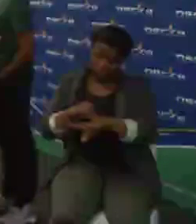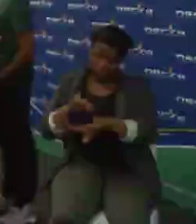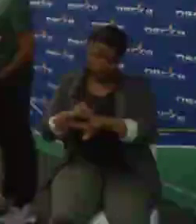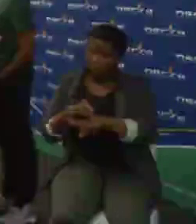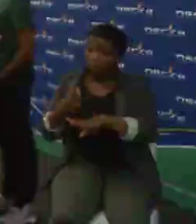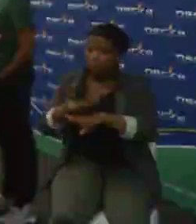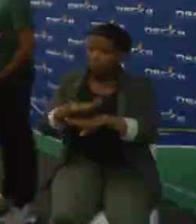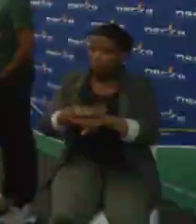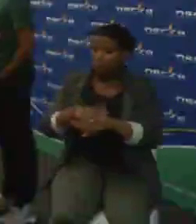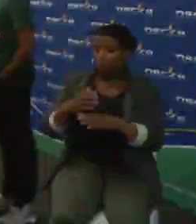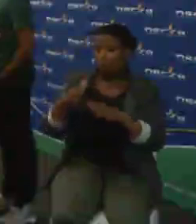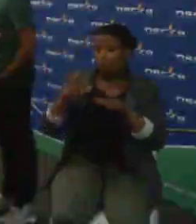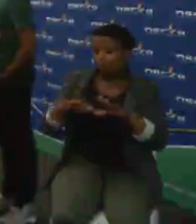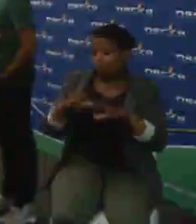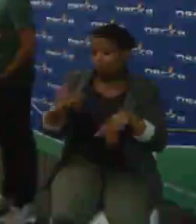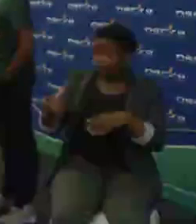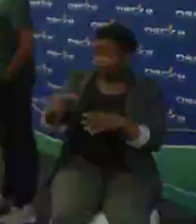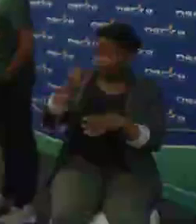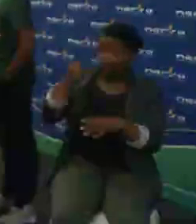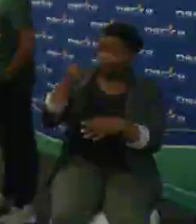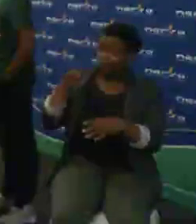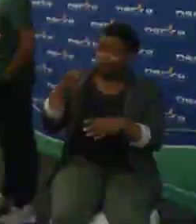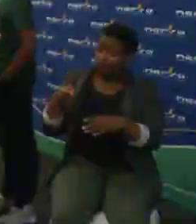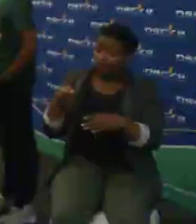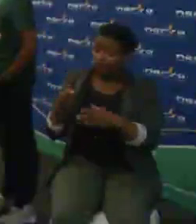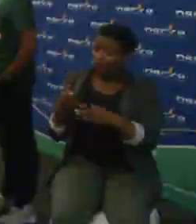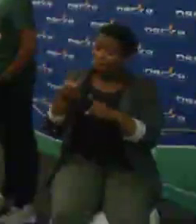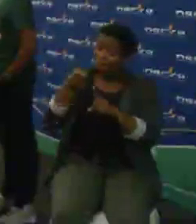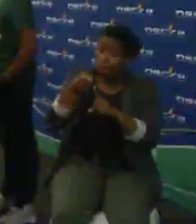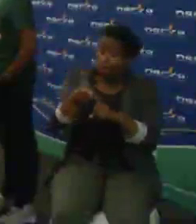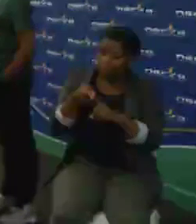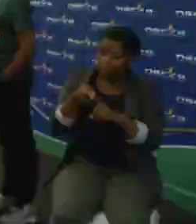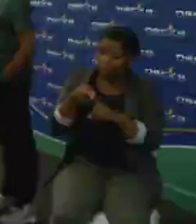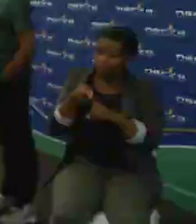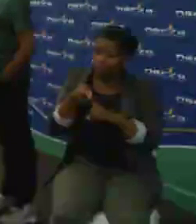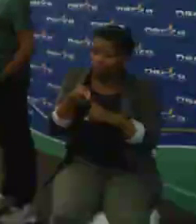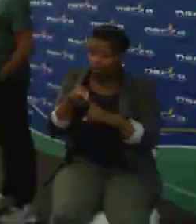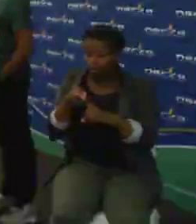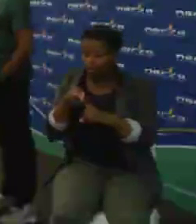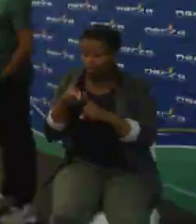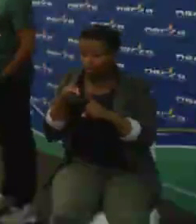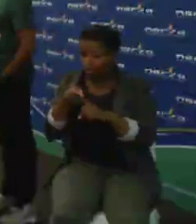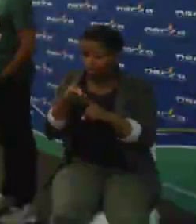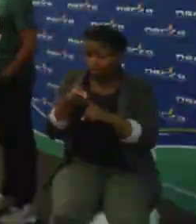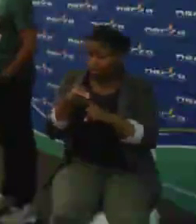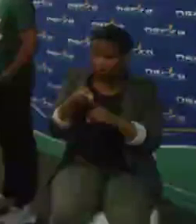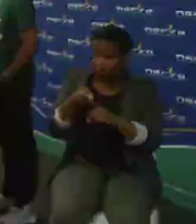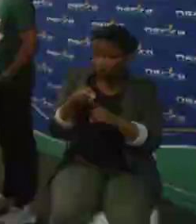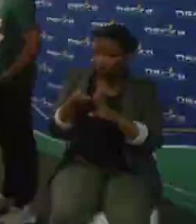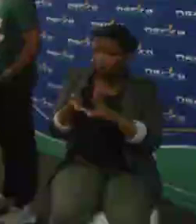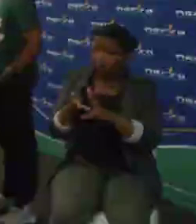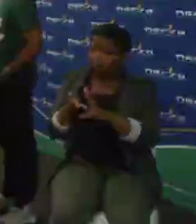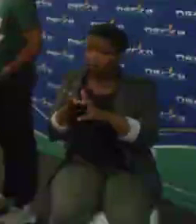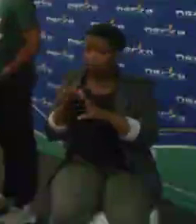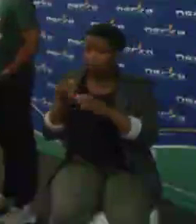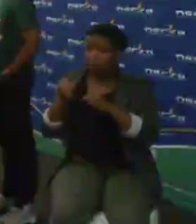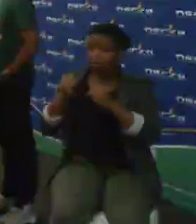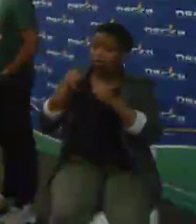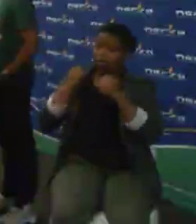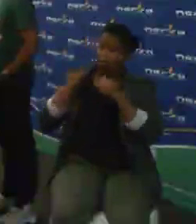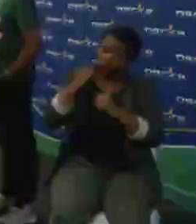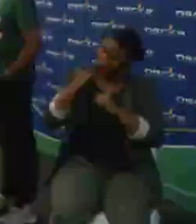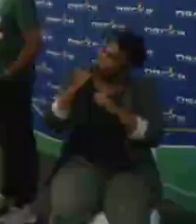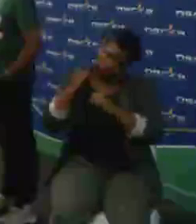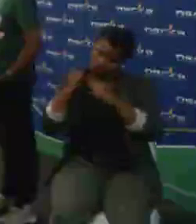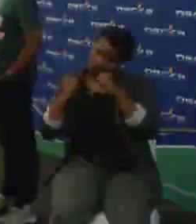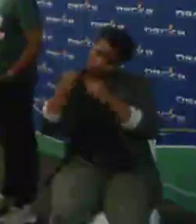can take. We're going to get to a point where we're going to rebel against, not necessarily ESCOM, but the ones who place ESCOM